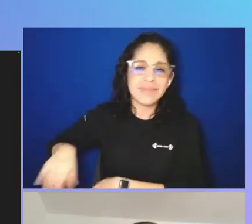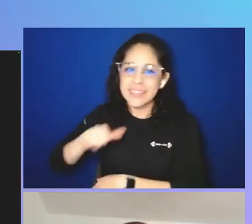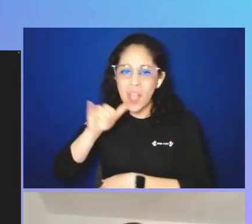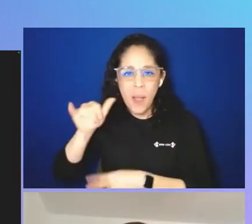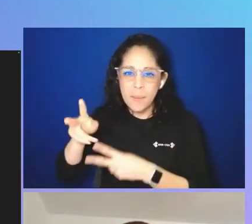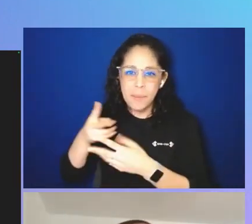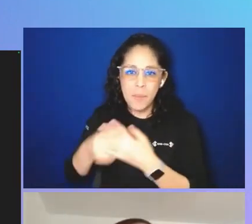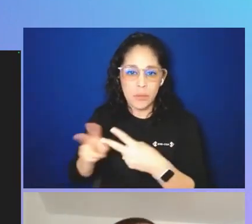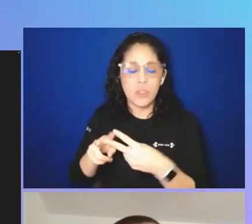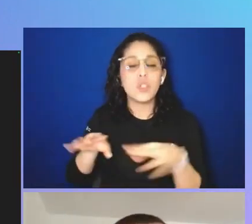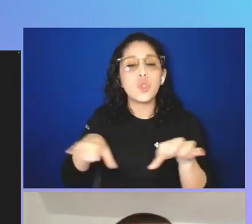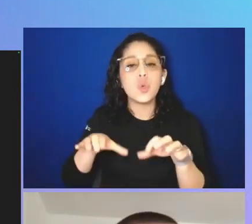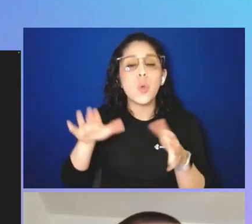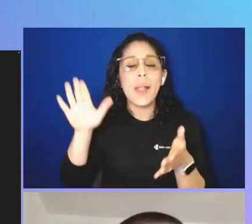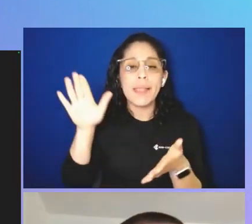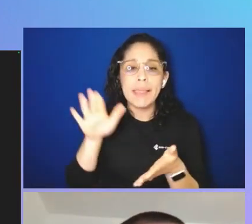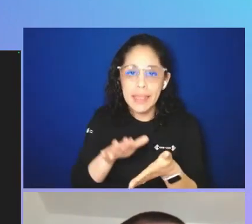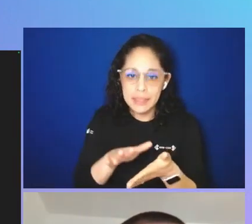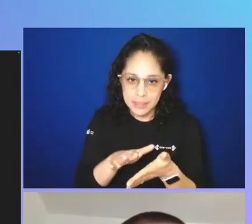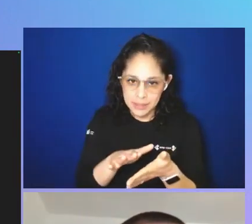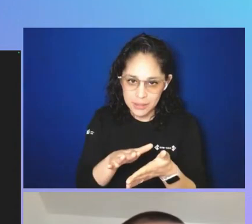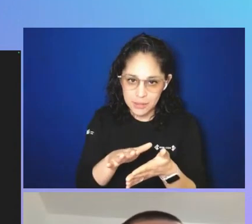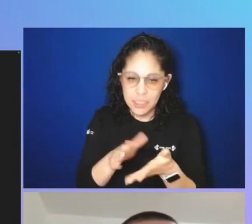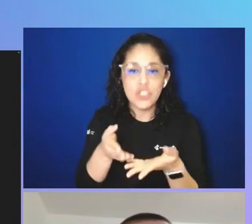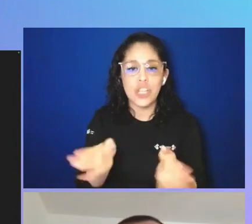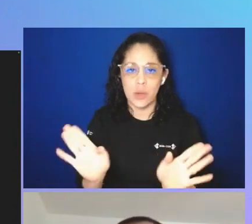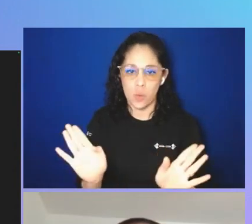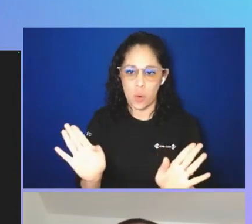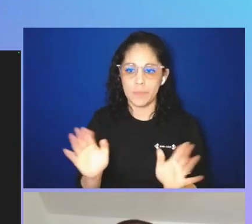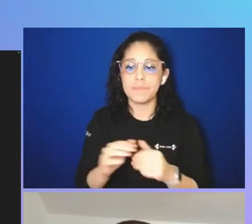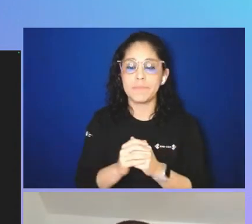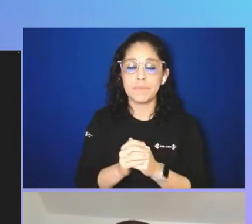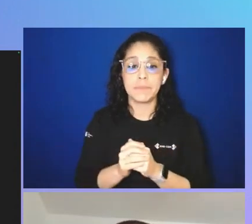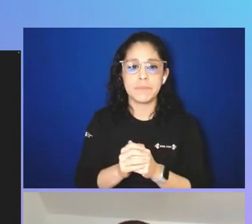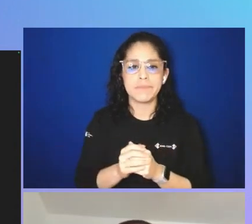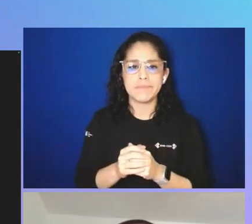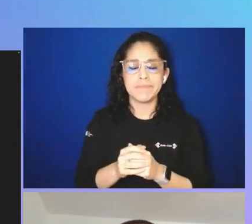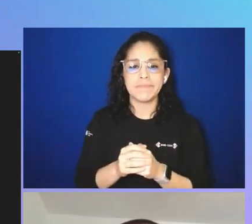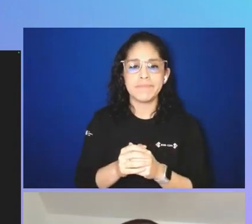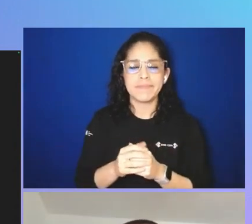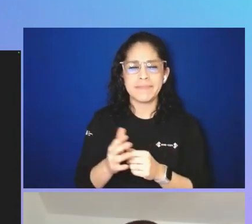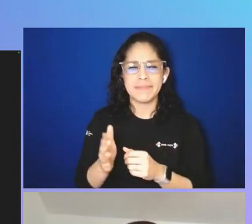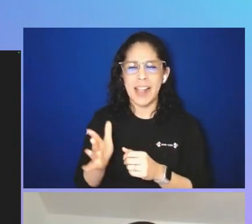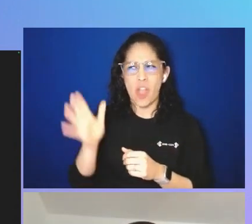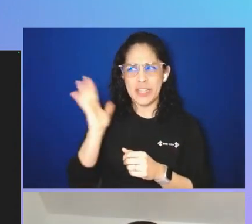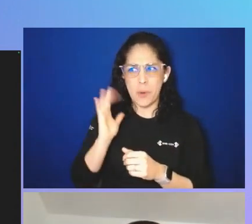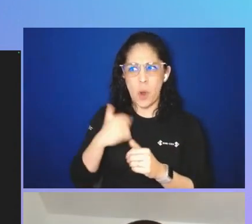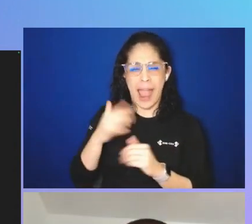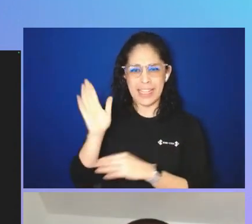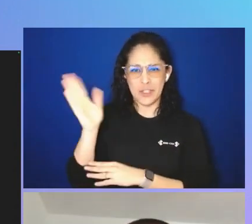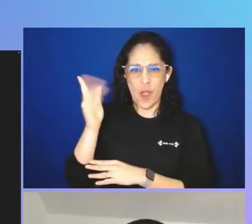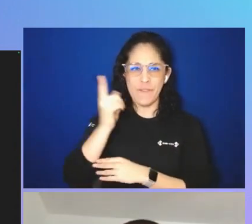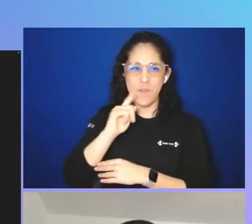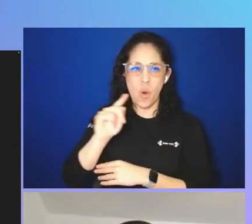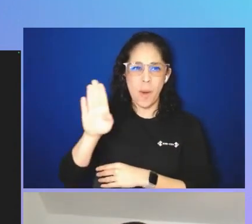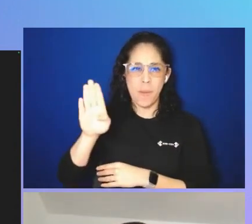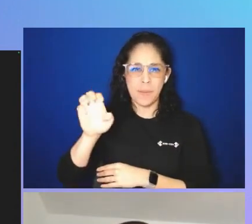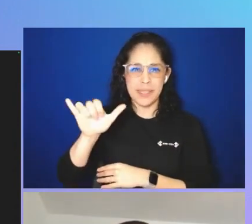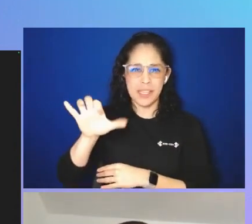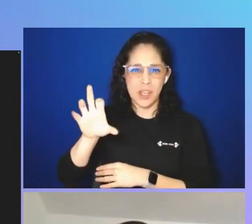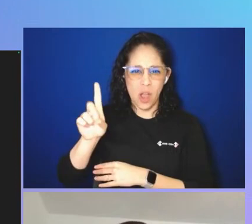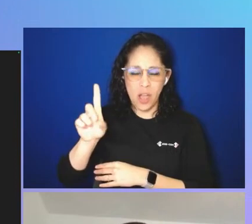do less in general. I did a talk a long time ago in Berlin for Beyond Tolerance, the Beyond